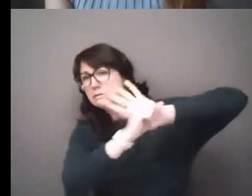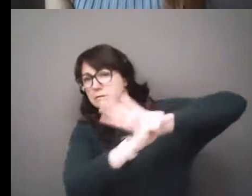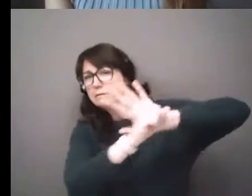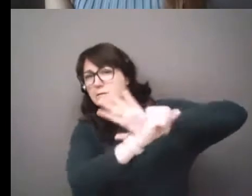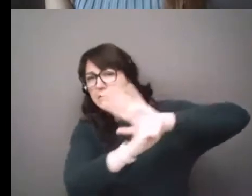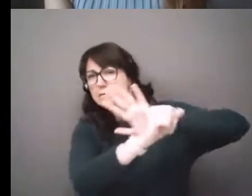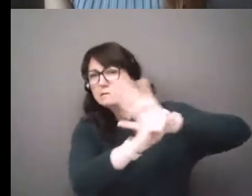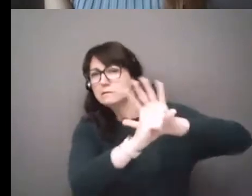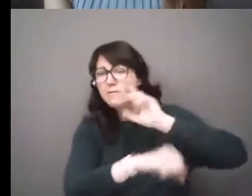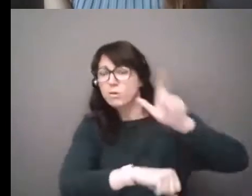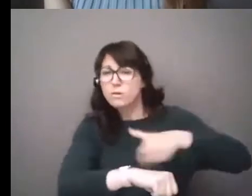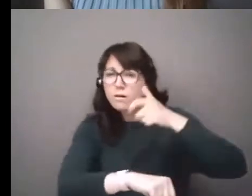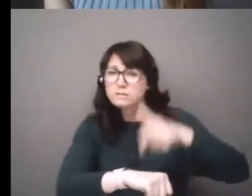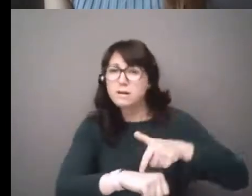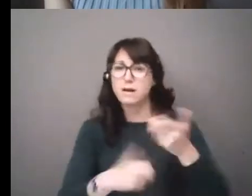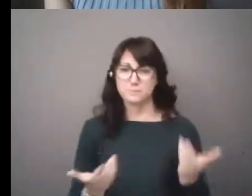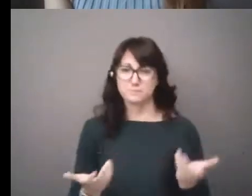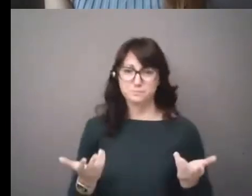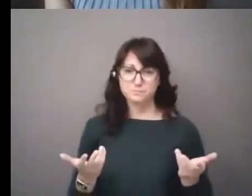time. And I think that